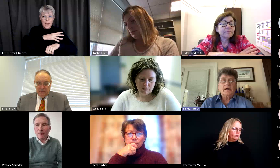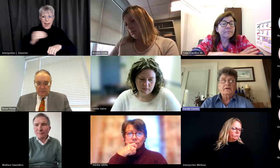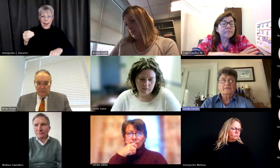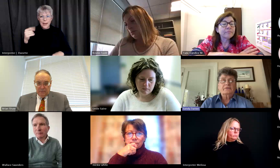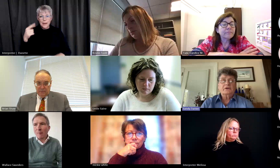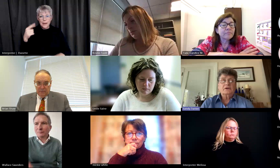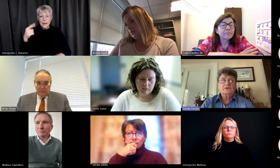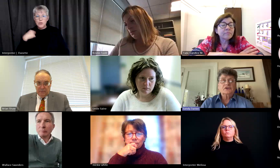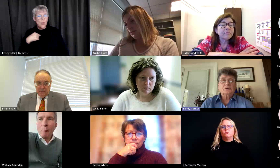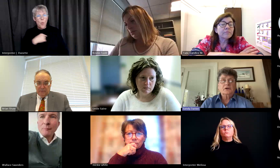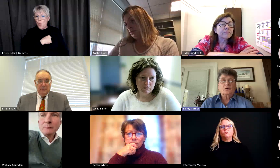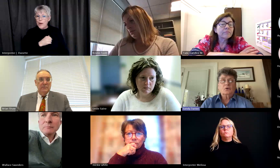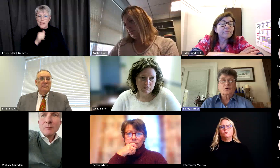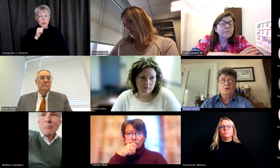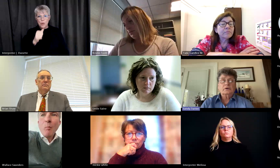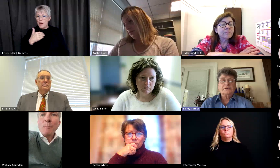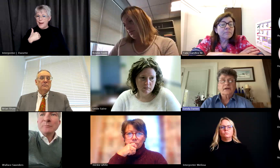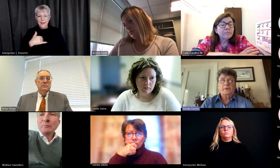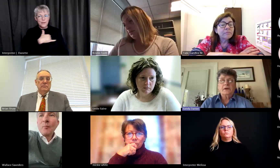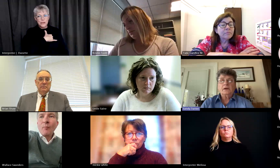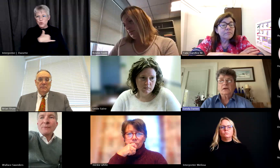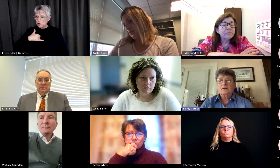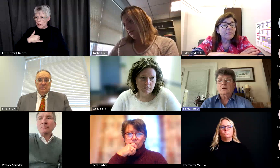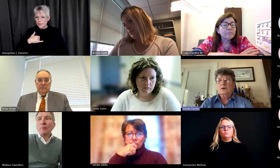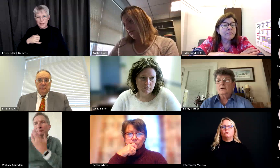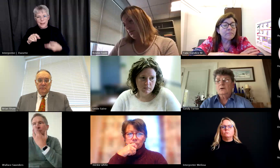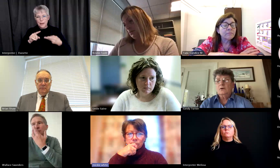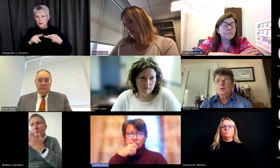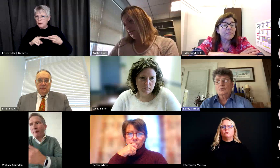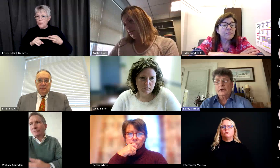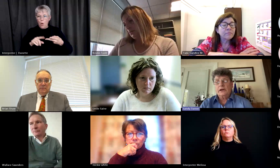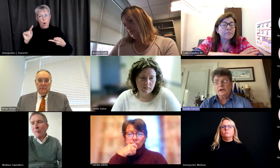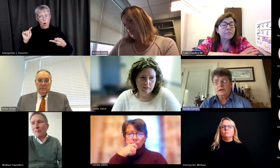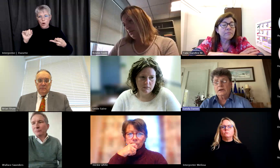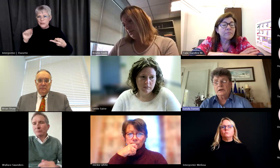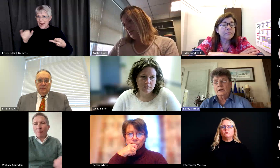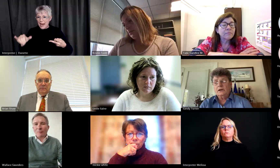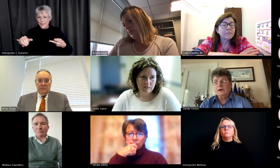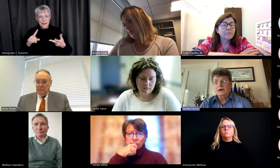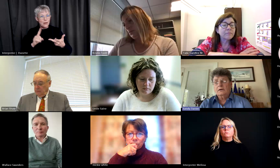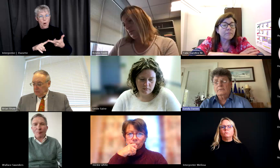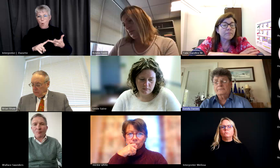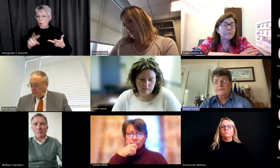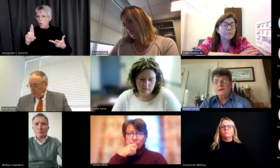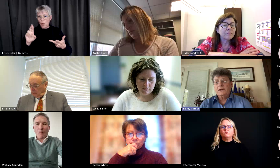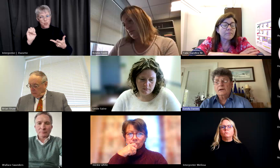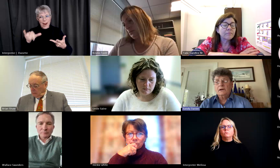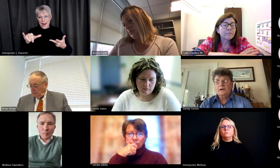not have Jimmy or Tammy or Ray,